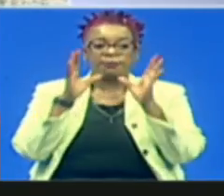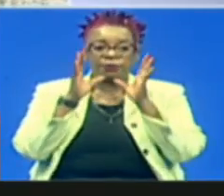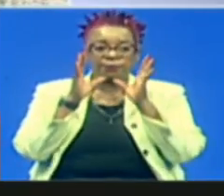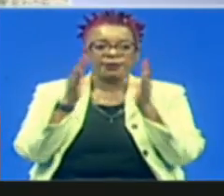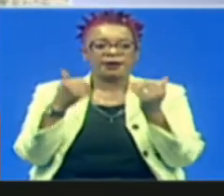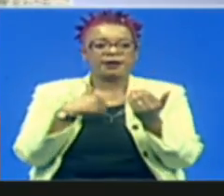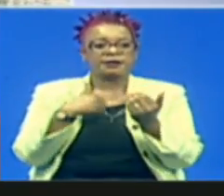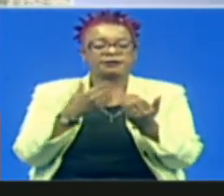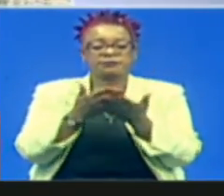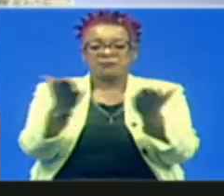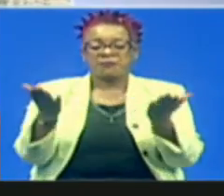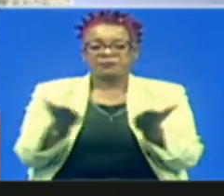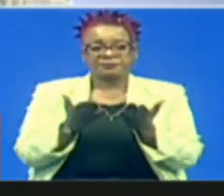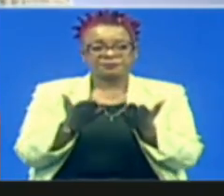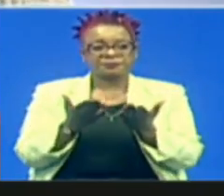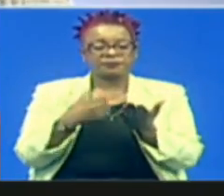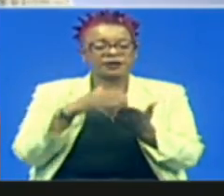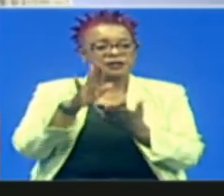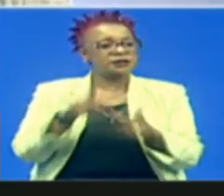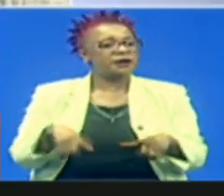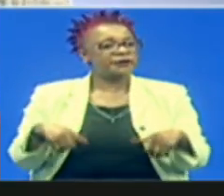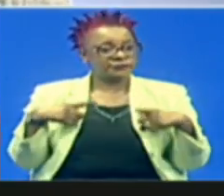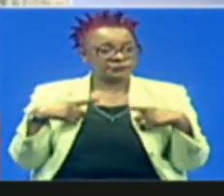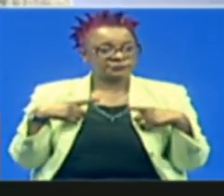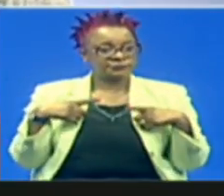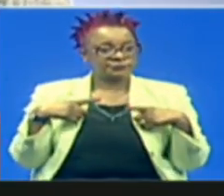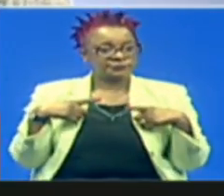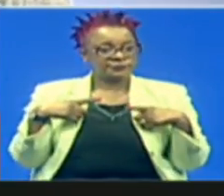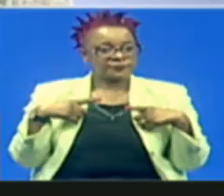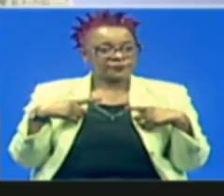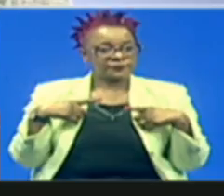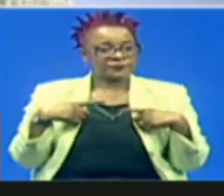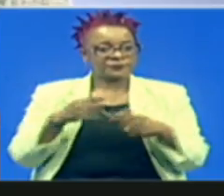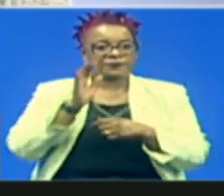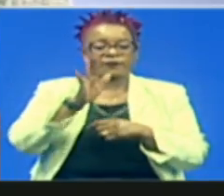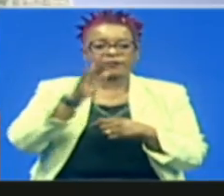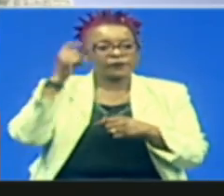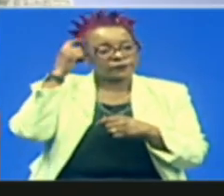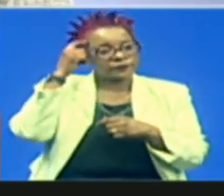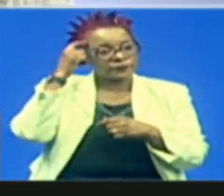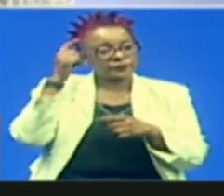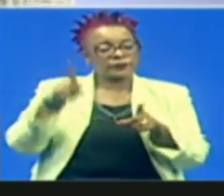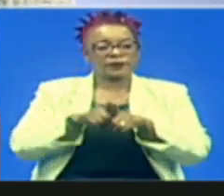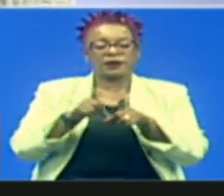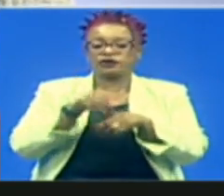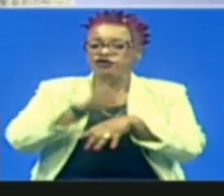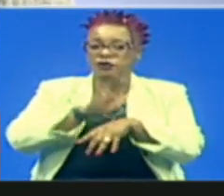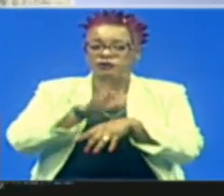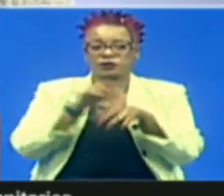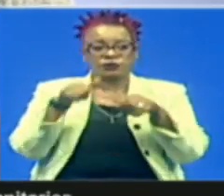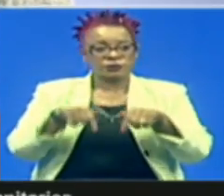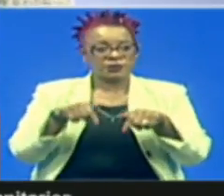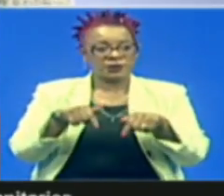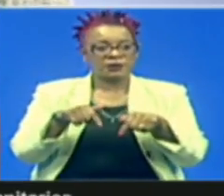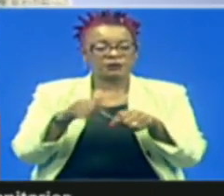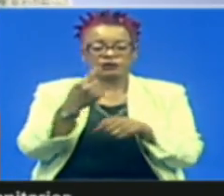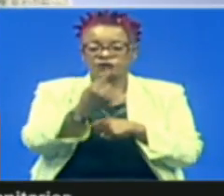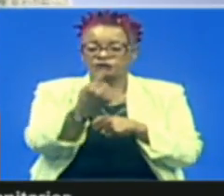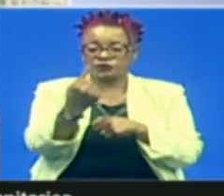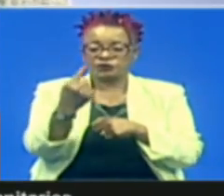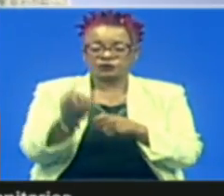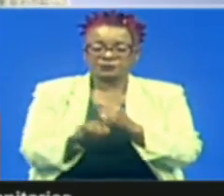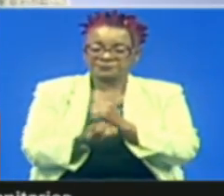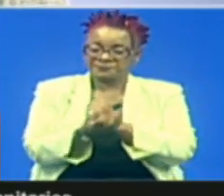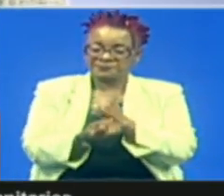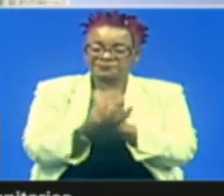rare glimpse into his life. At a service held in his memory at the All Saints Cathedral, each speaker described him